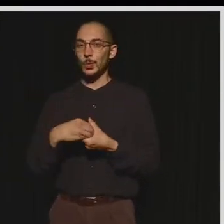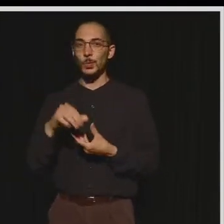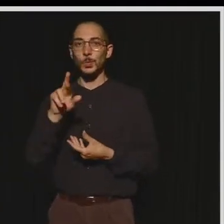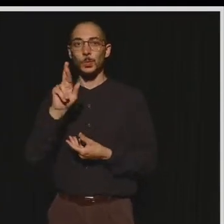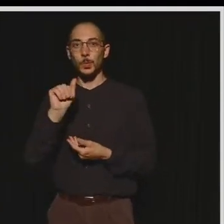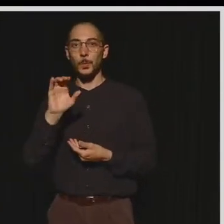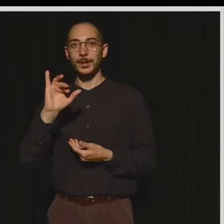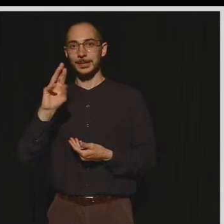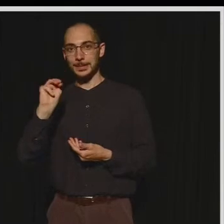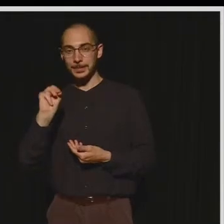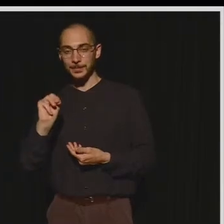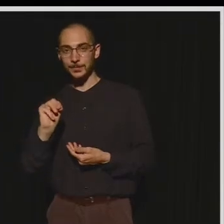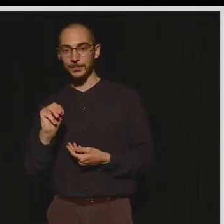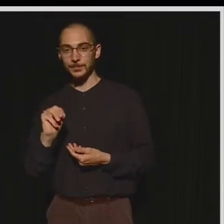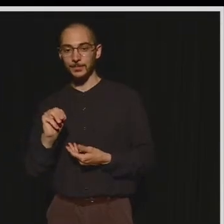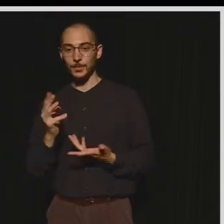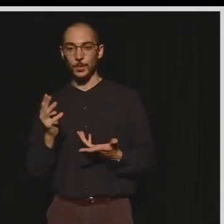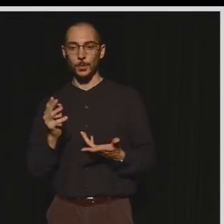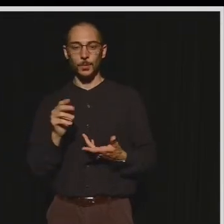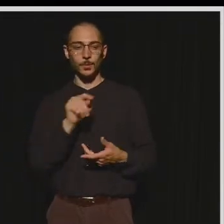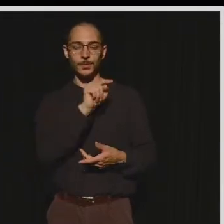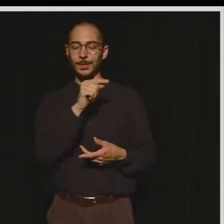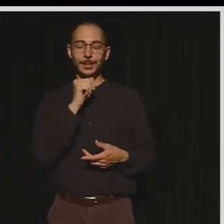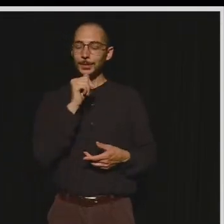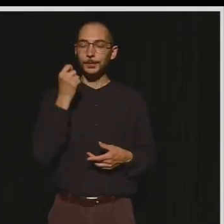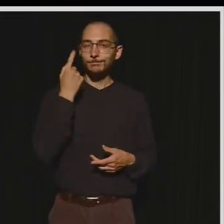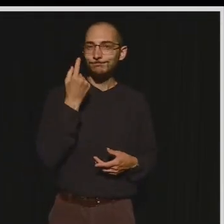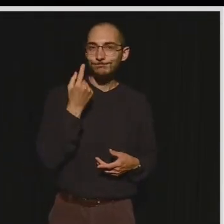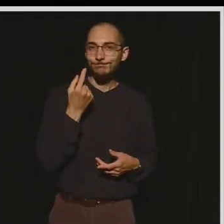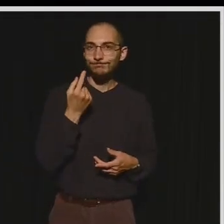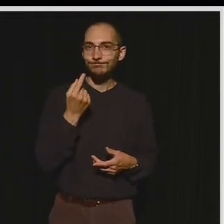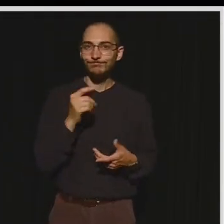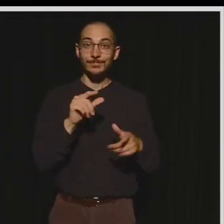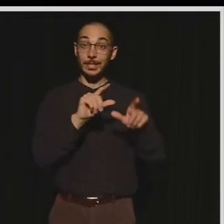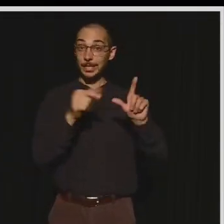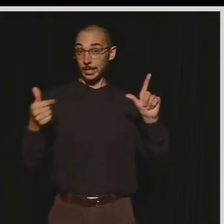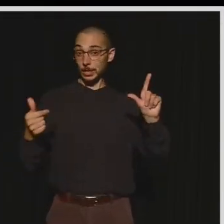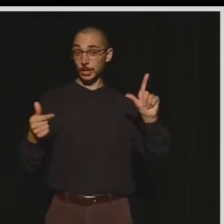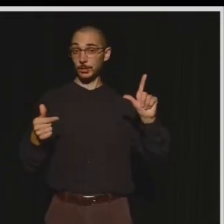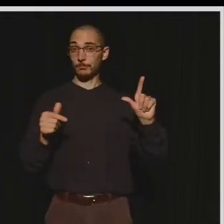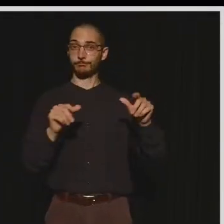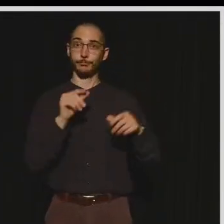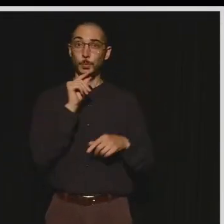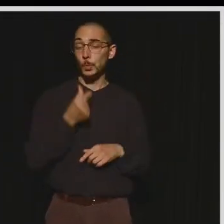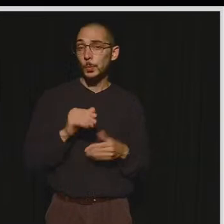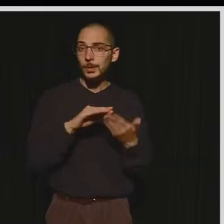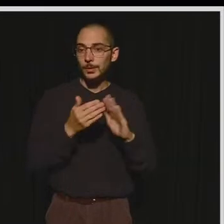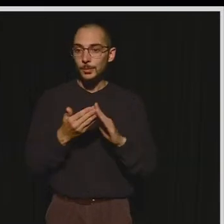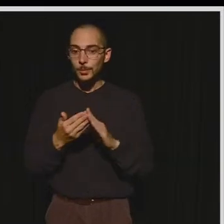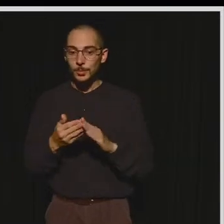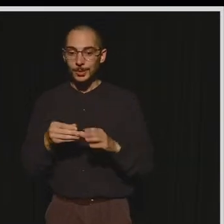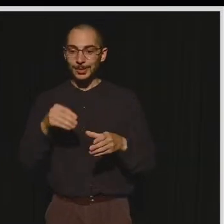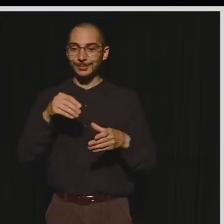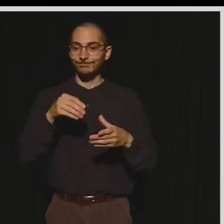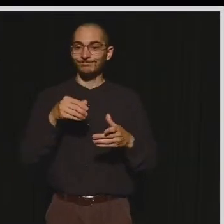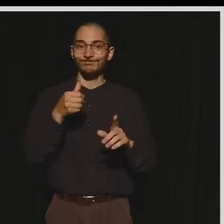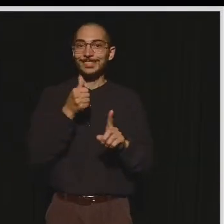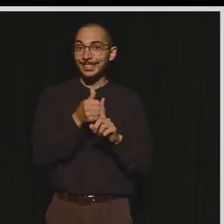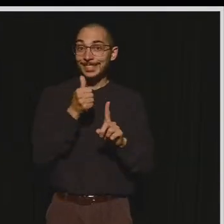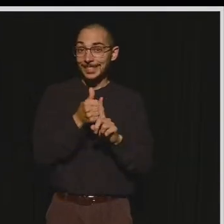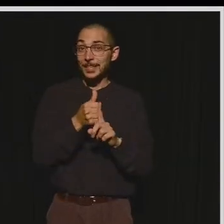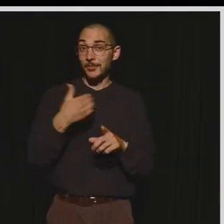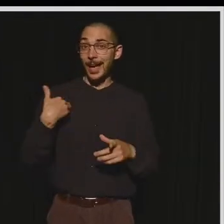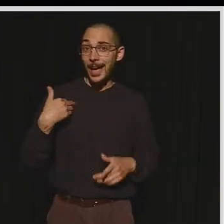LGBTQ2S community in the sense that there is still racism, right, that's happening. I